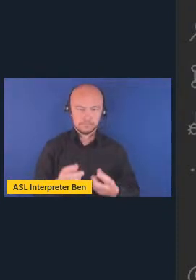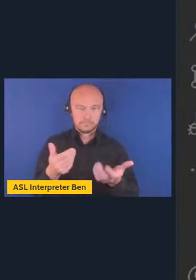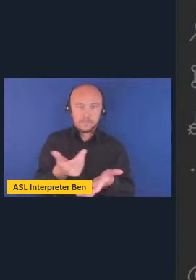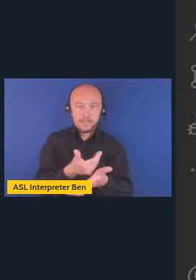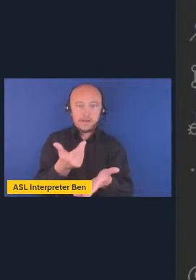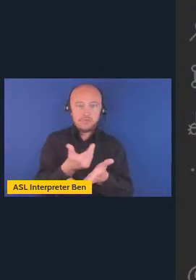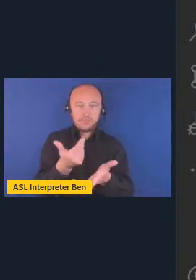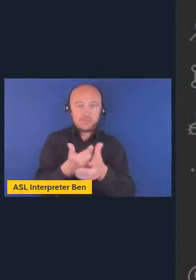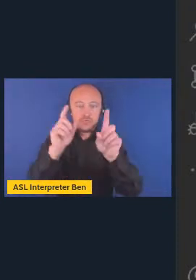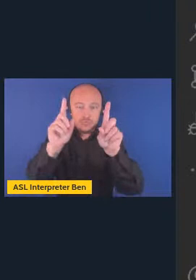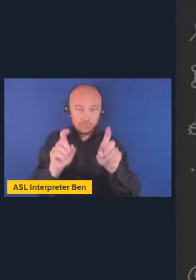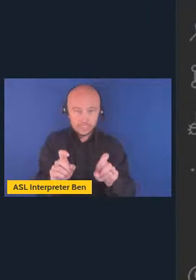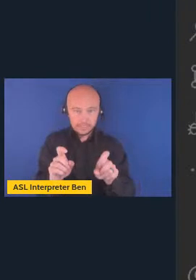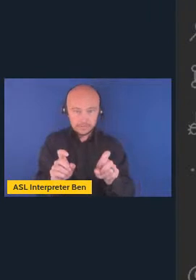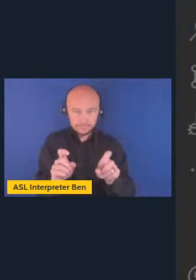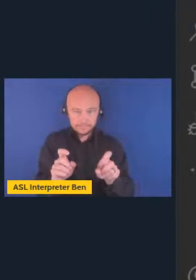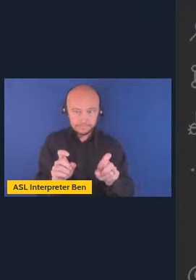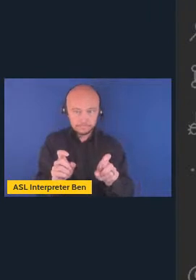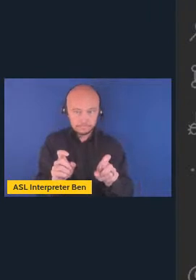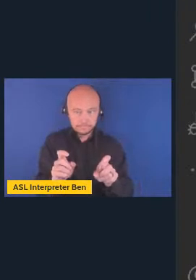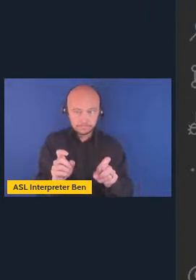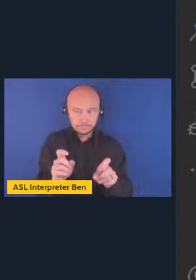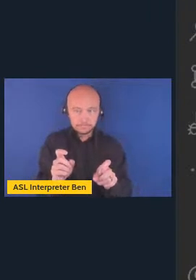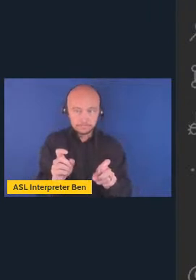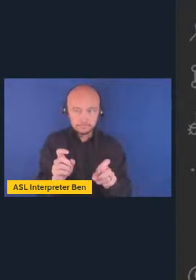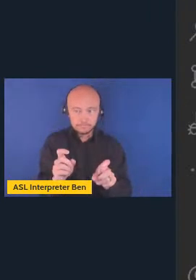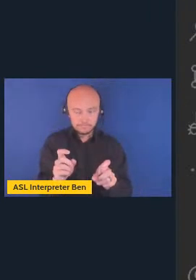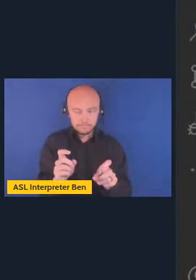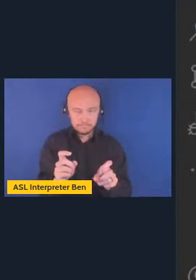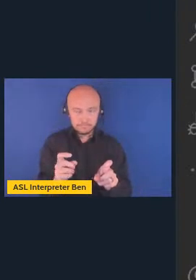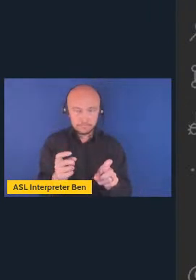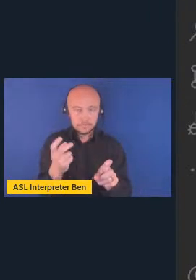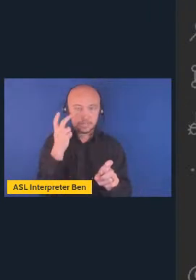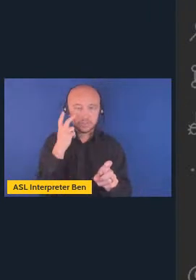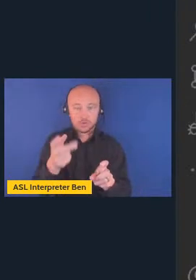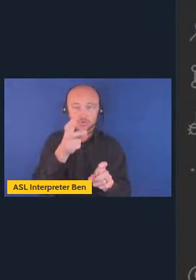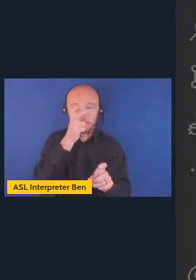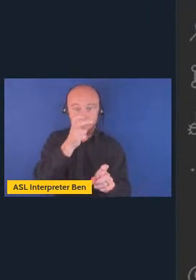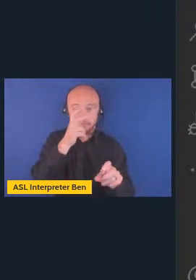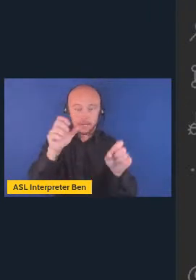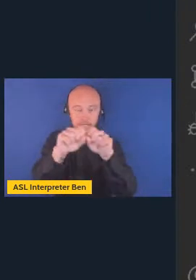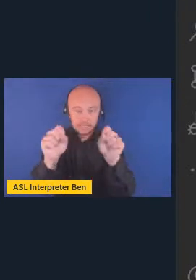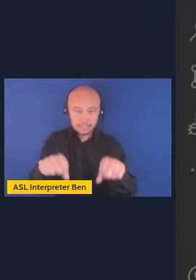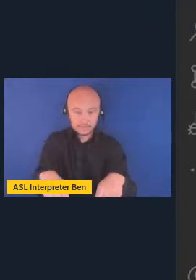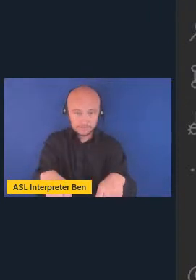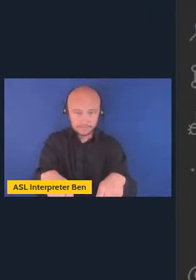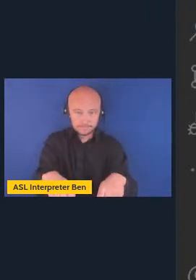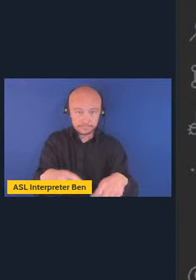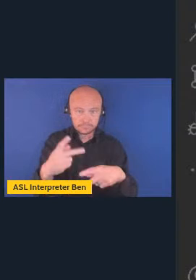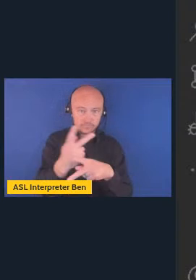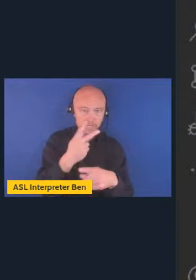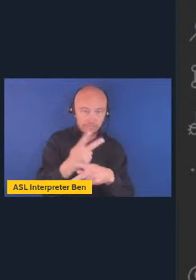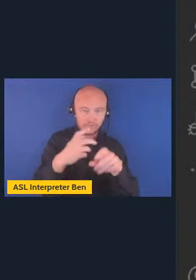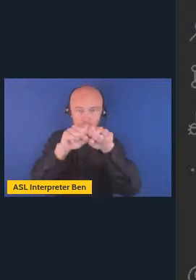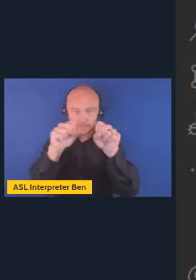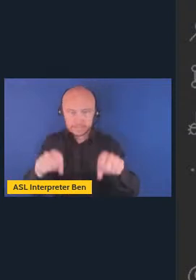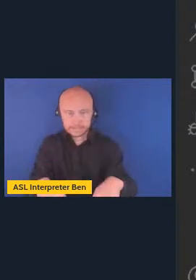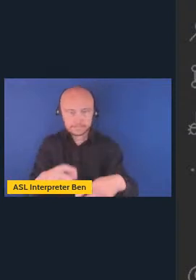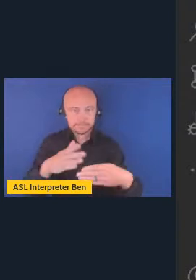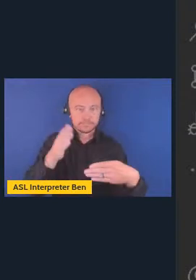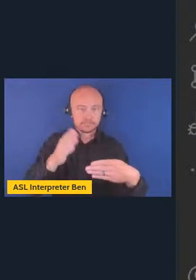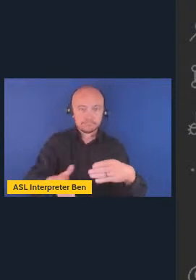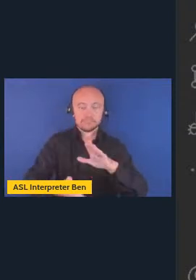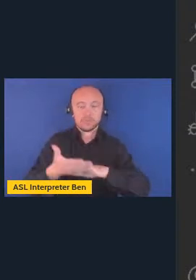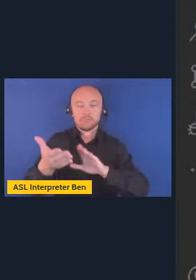test that actually kind of shows me that I have a bug in the system. So I'm going to do this time. Once I figure out the system is not complete, I'm writing a